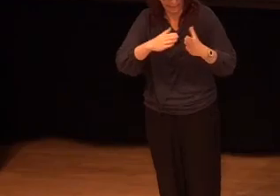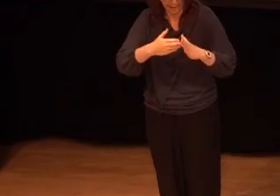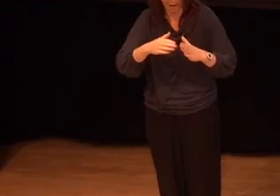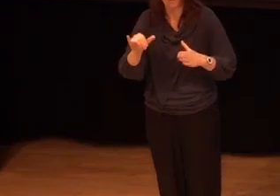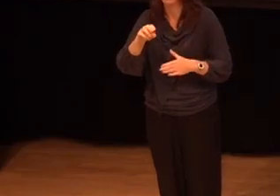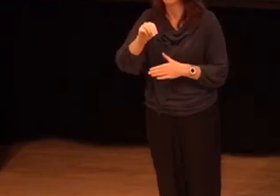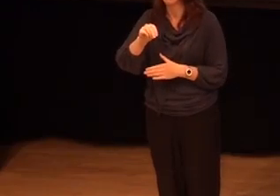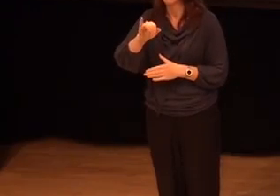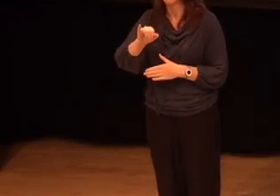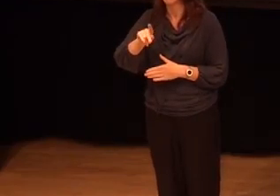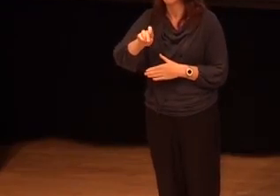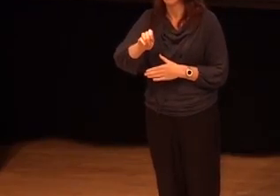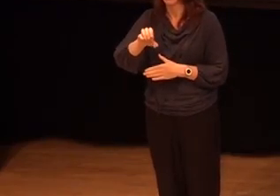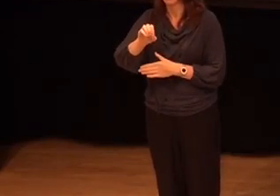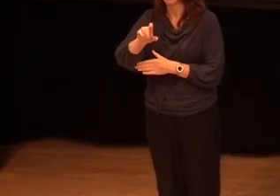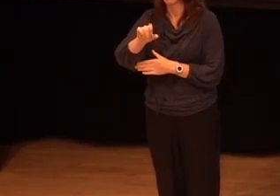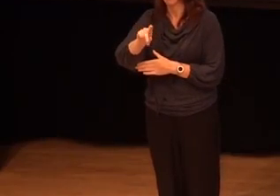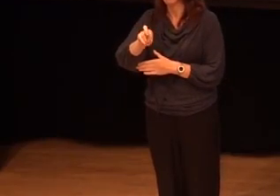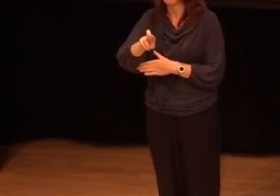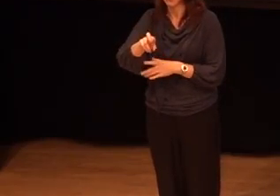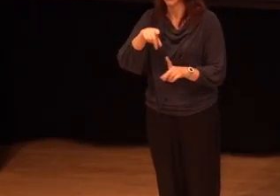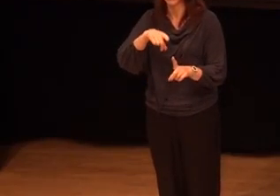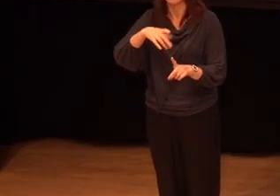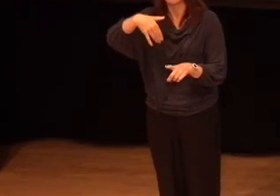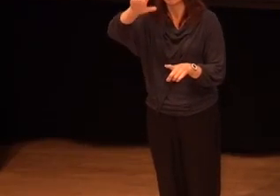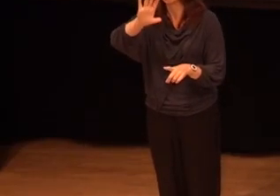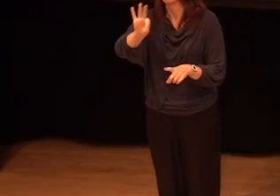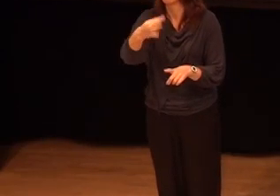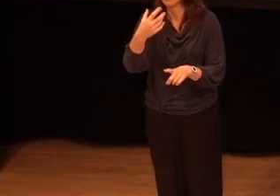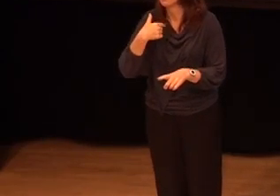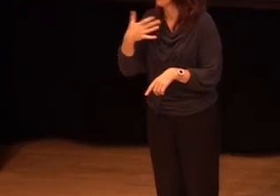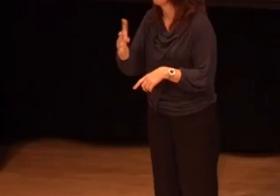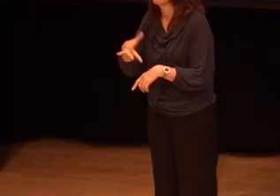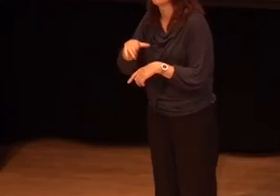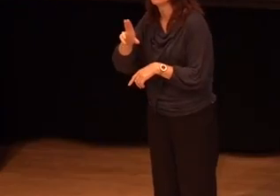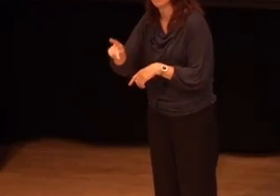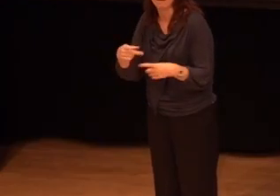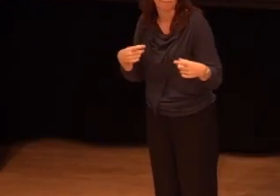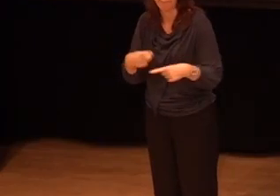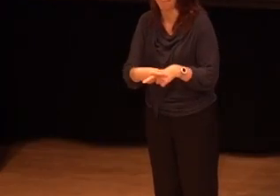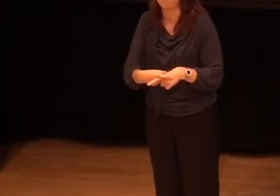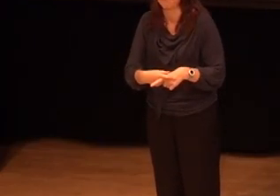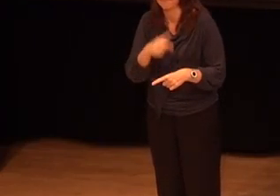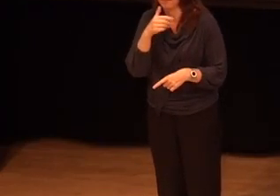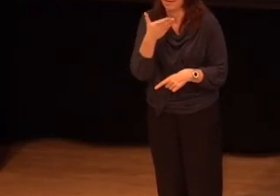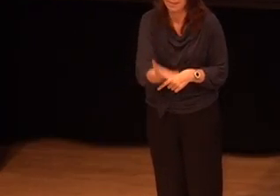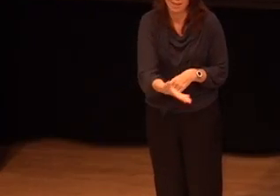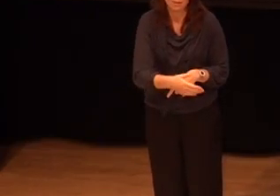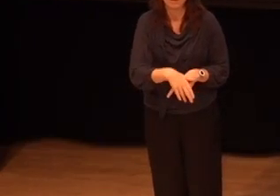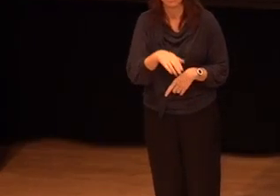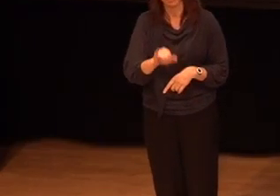Oliver, he was holidaying in France when I was in England. So you know, just that's just how reality gets in the way of